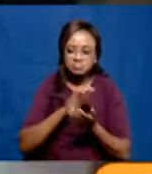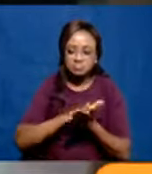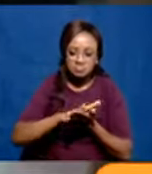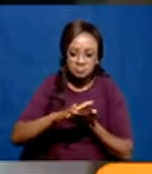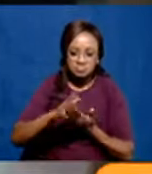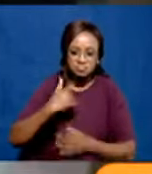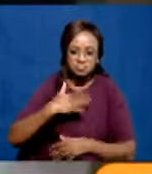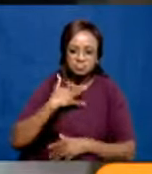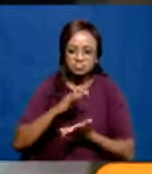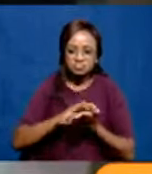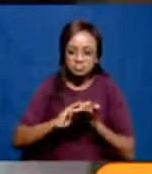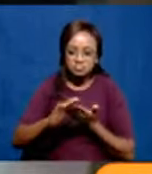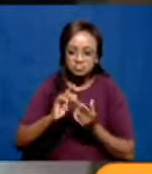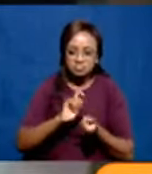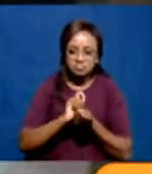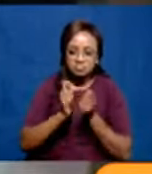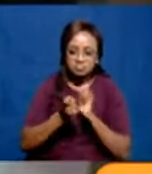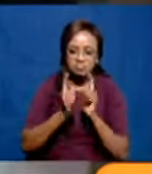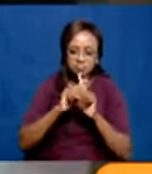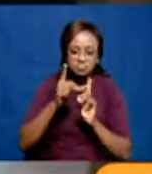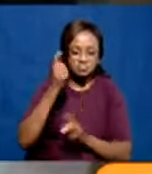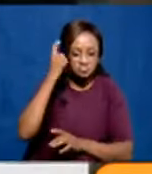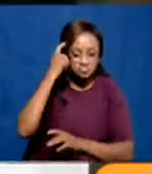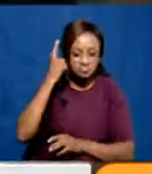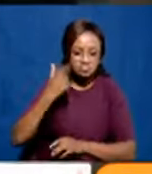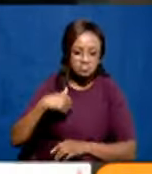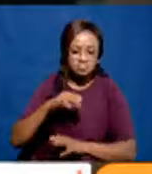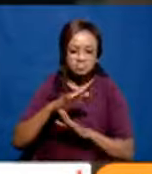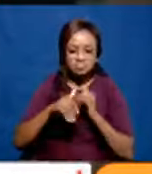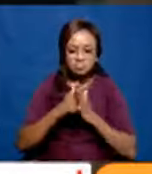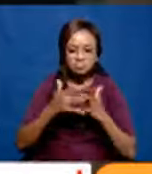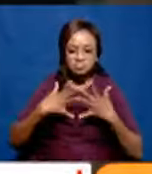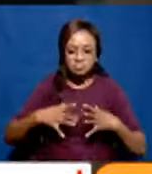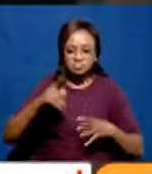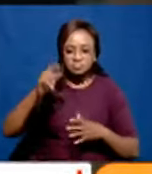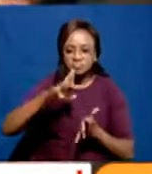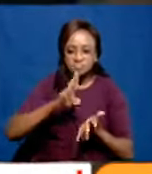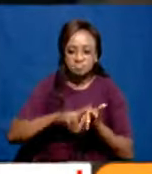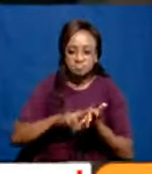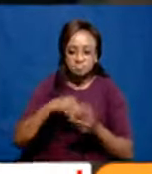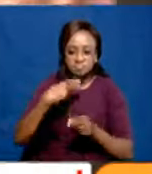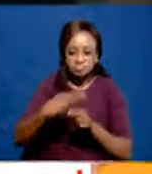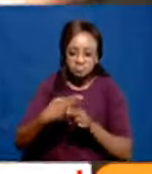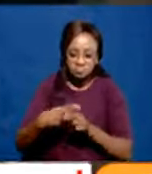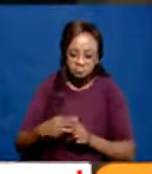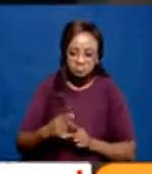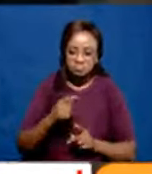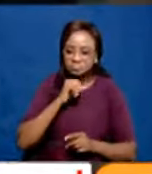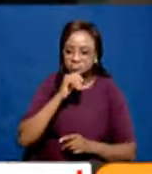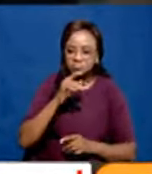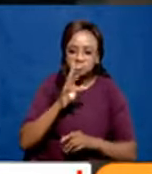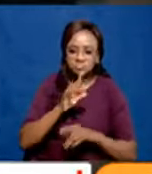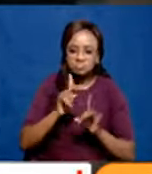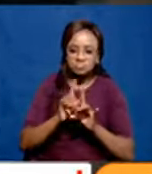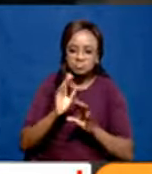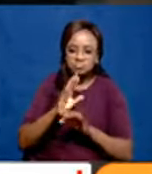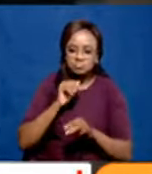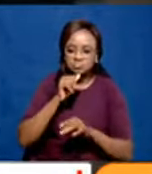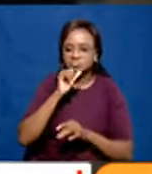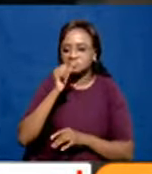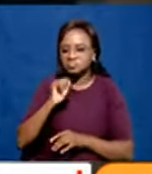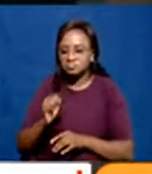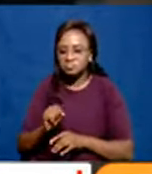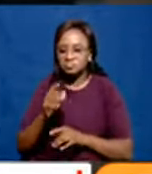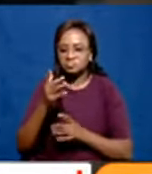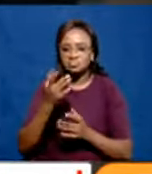don't forget, they're also telling us that people have to register anew. There'll be no transitioning of the old data to, you know, the new